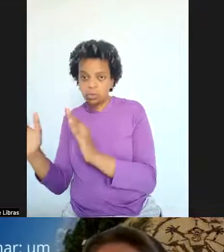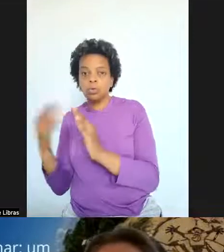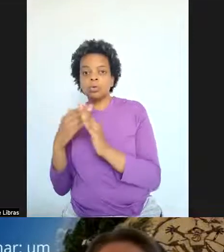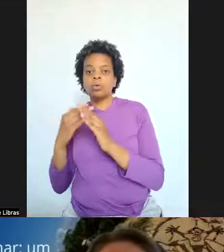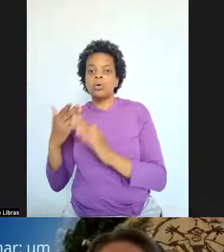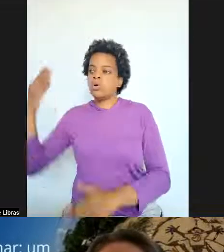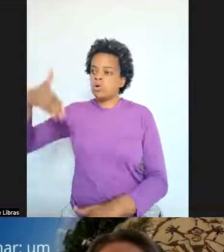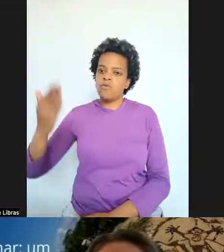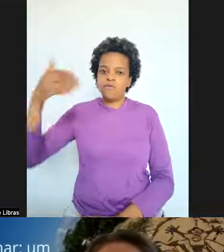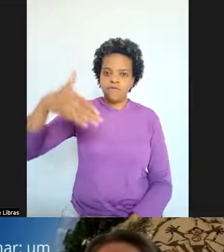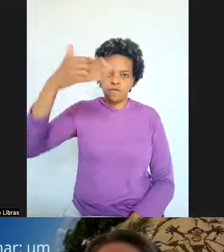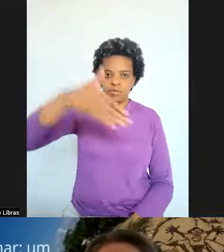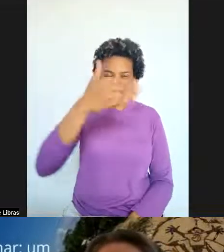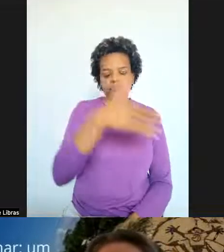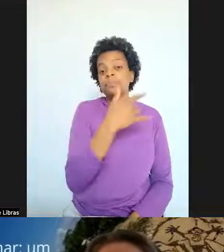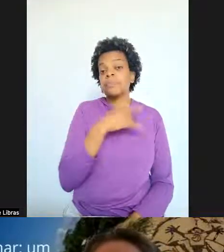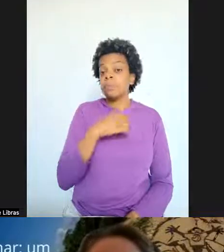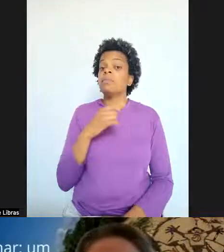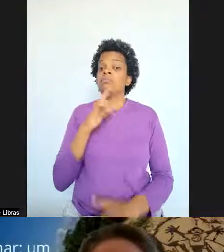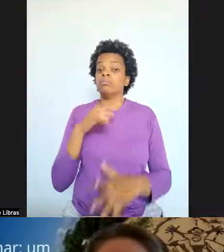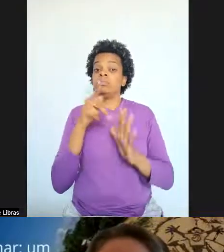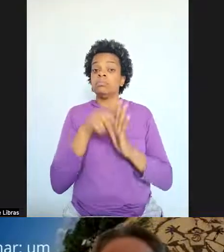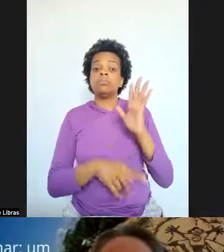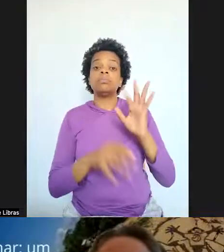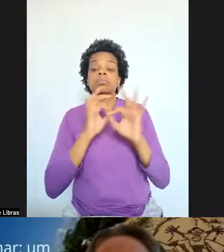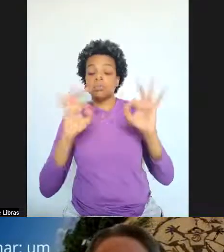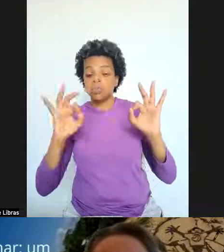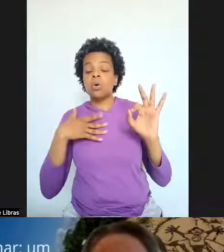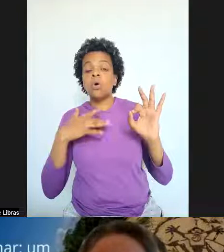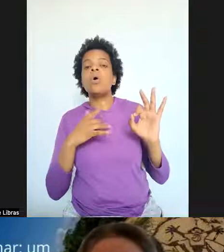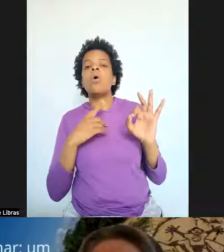We also have the Golfinho Rotador action